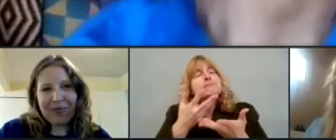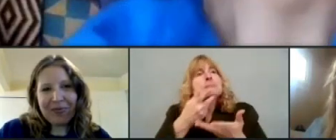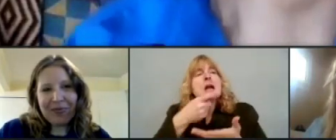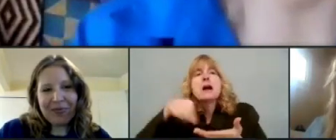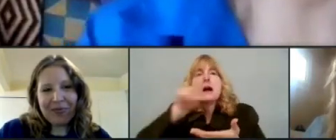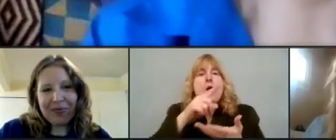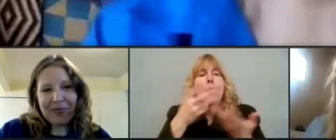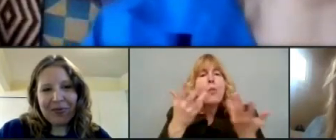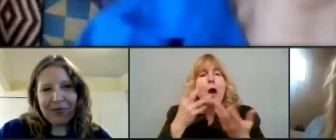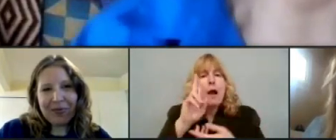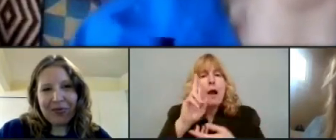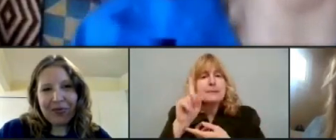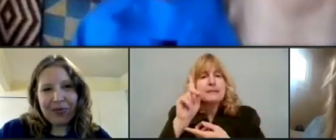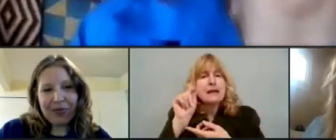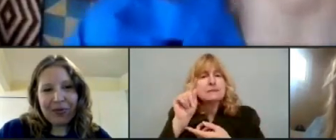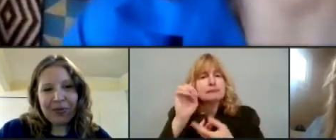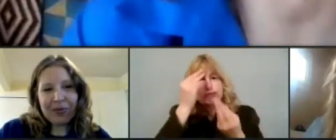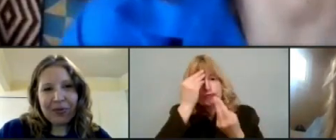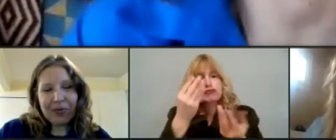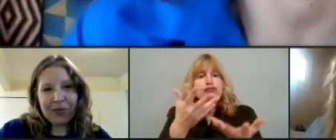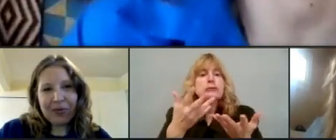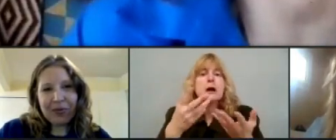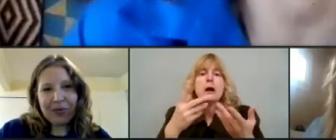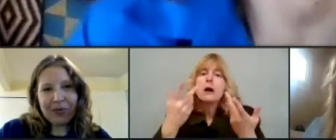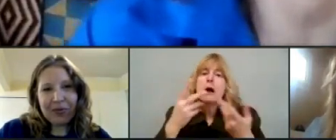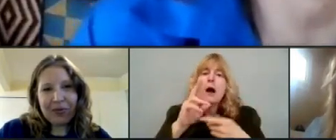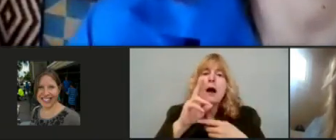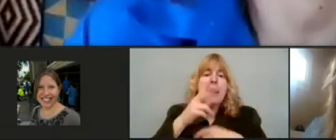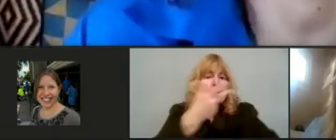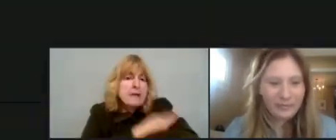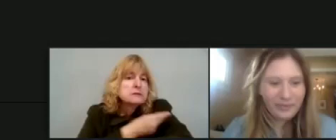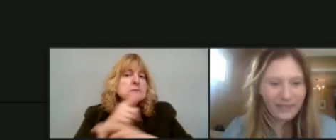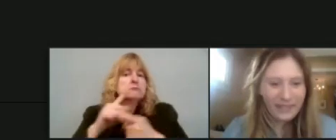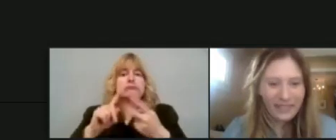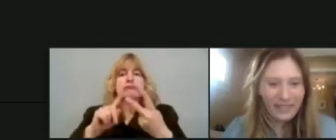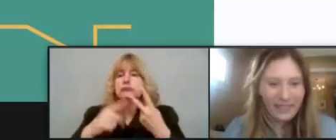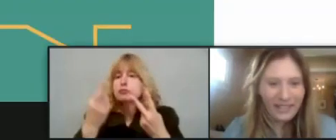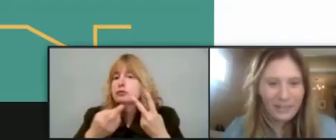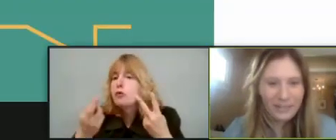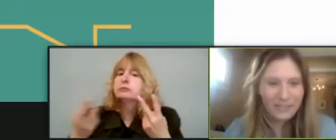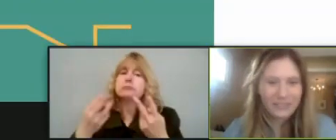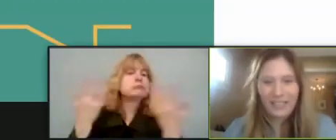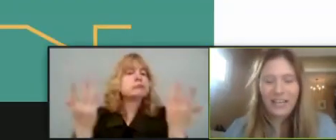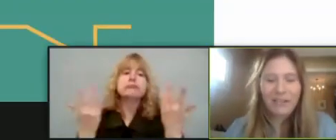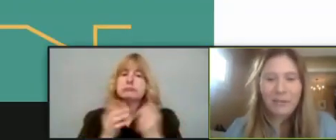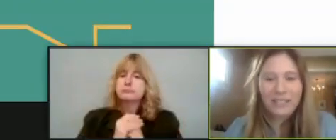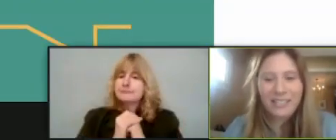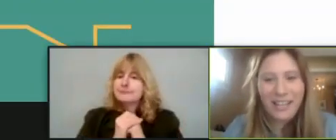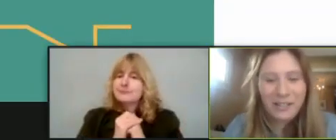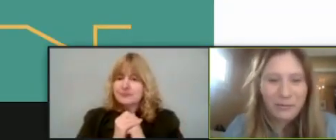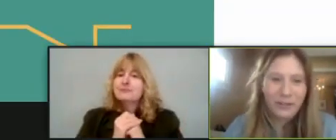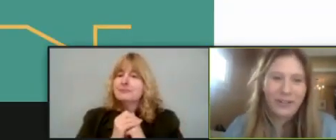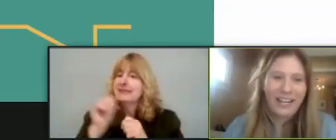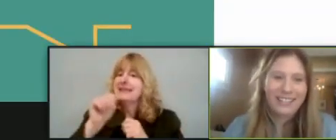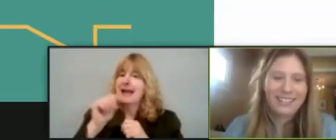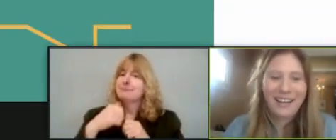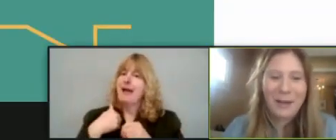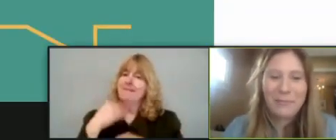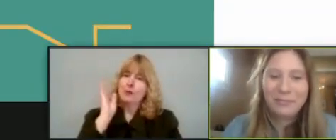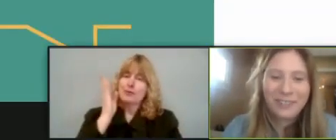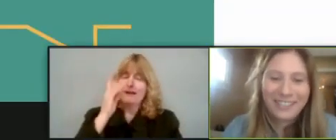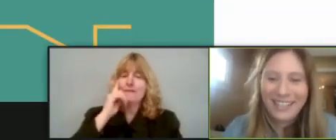to vaccines and resources the Detroit Health Department is providing. Absolutely. So I have a presentation for you